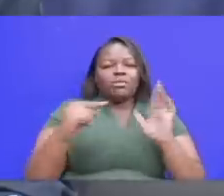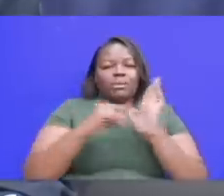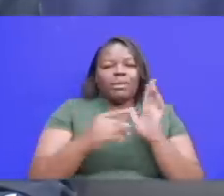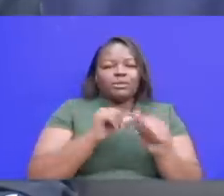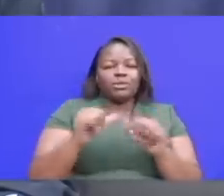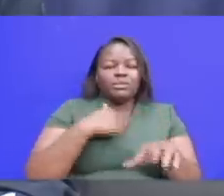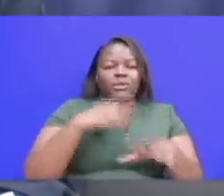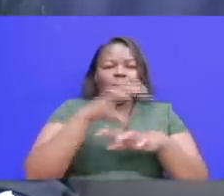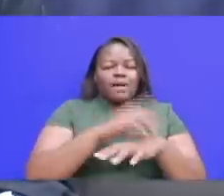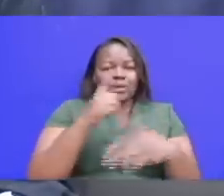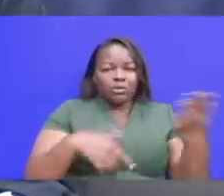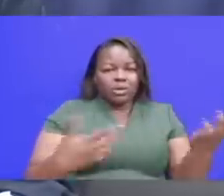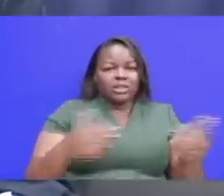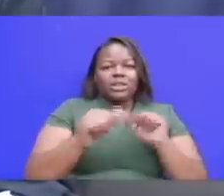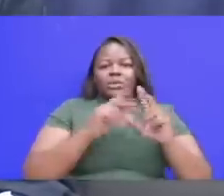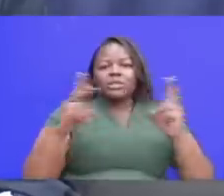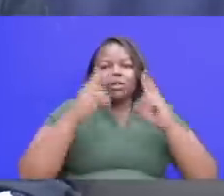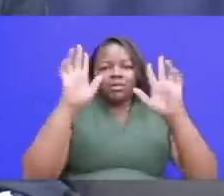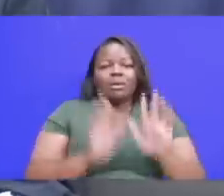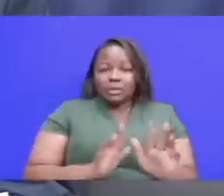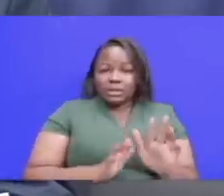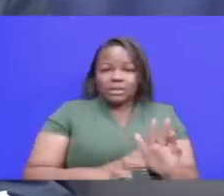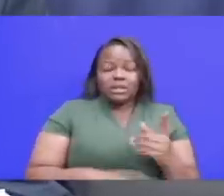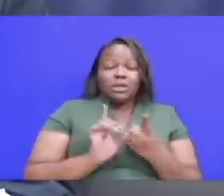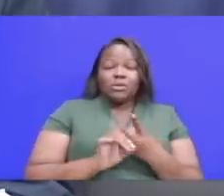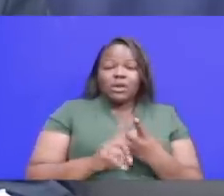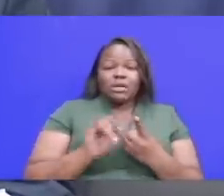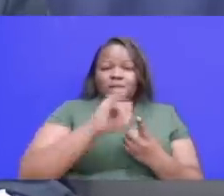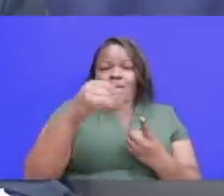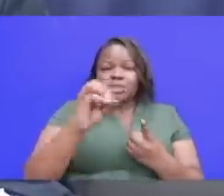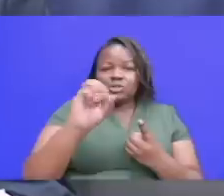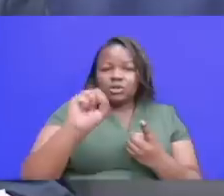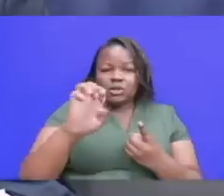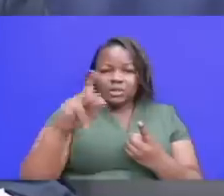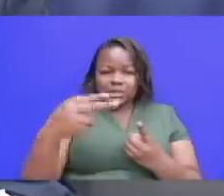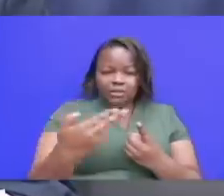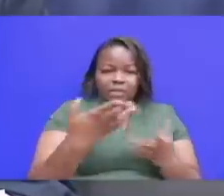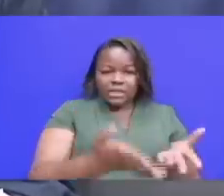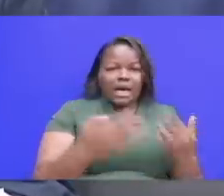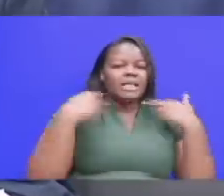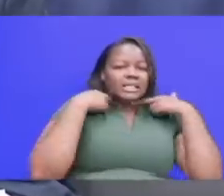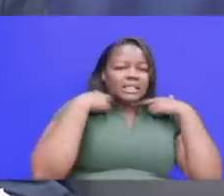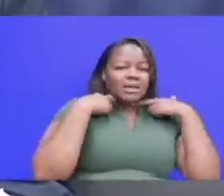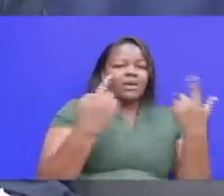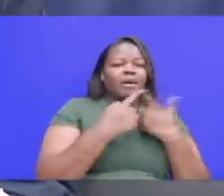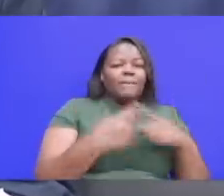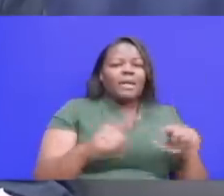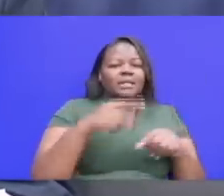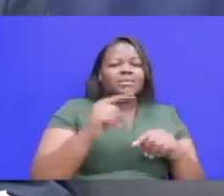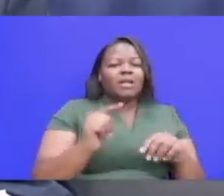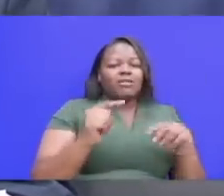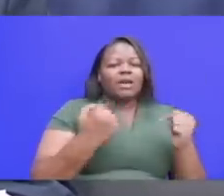find here, which are very key, Joseph is here, he is a slave, but he is a super